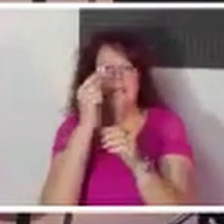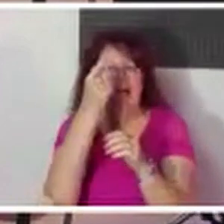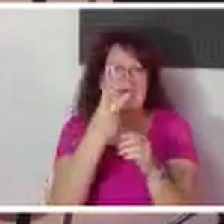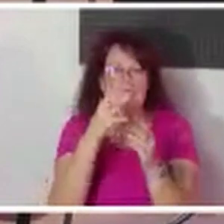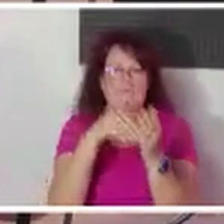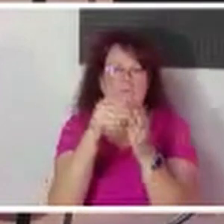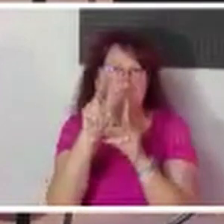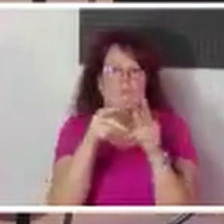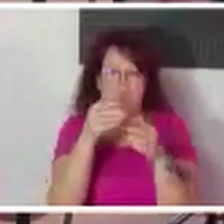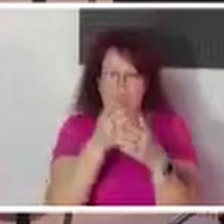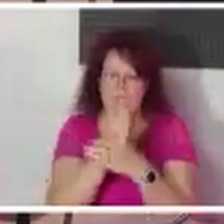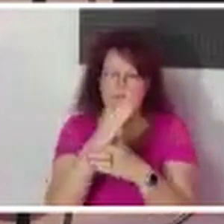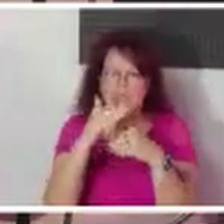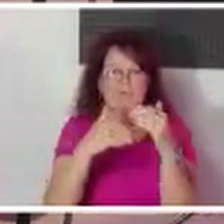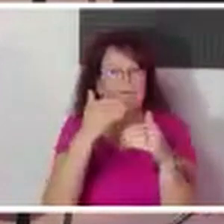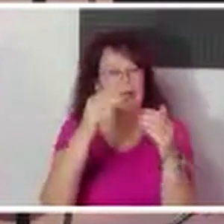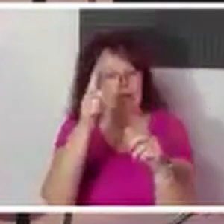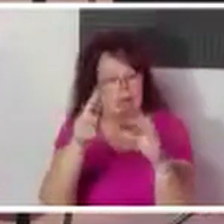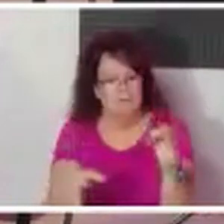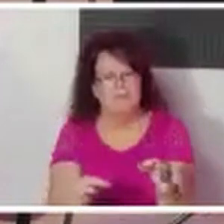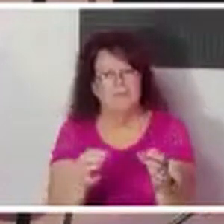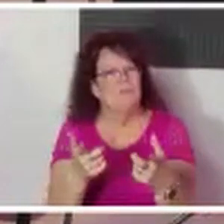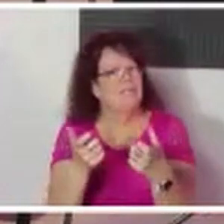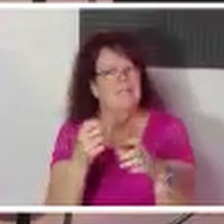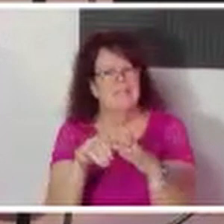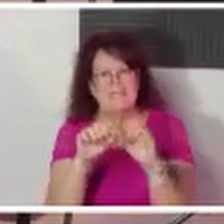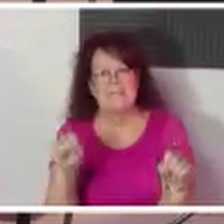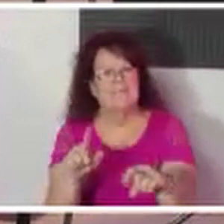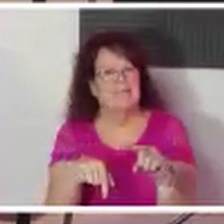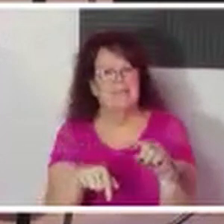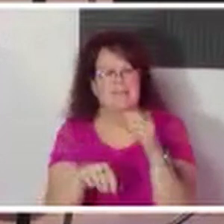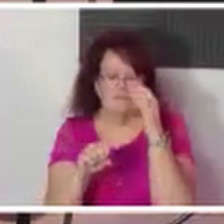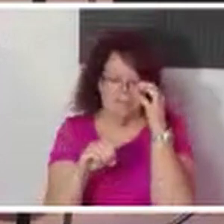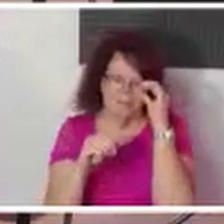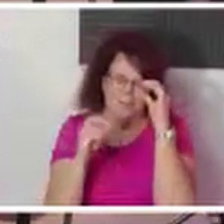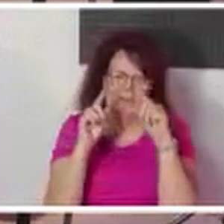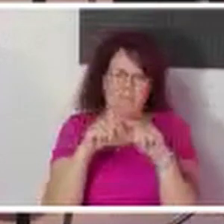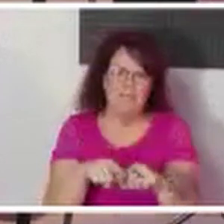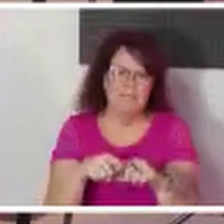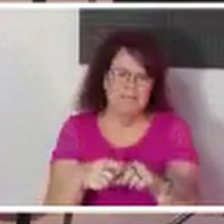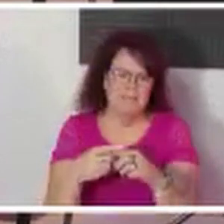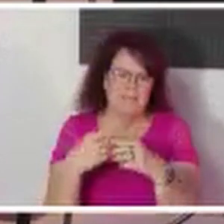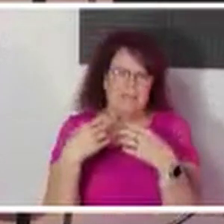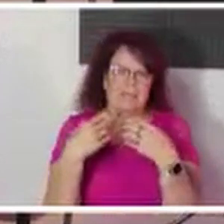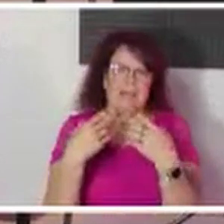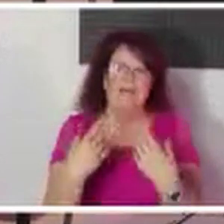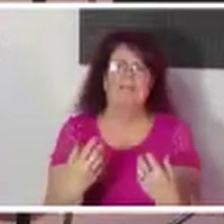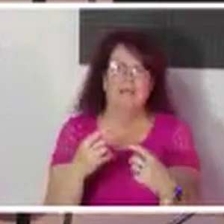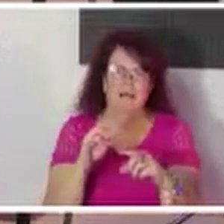stuck pre-trial quickly through the court system. And so as a result, they rely heavily on people just taking plea deals so they can